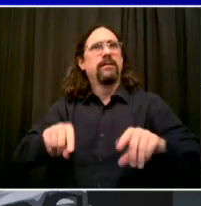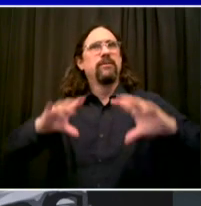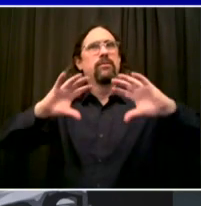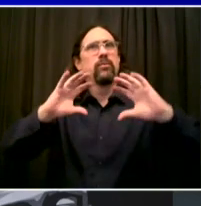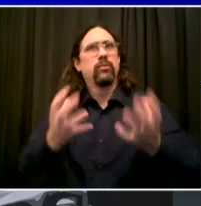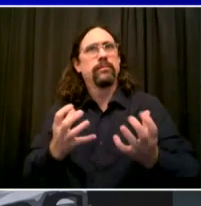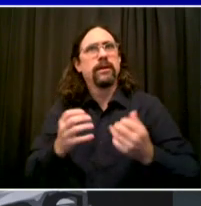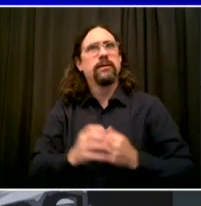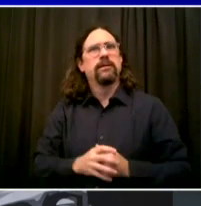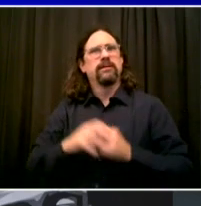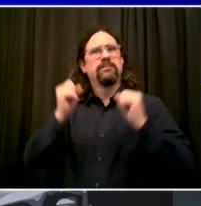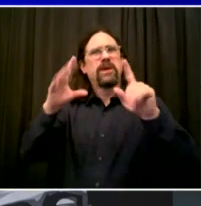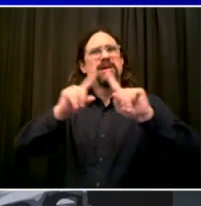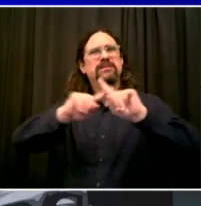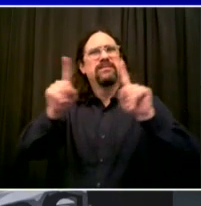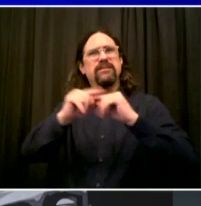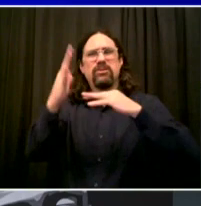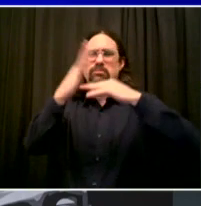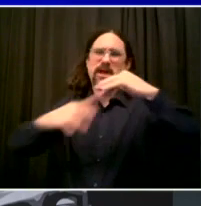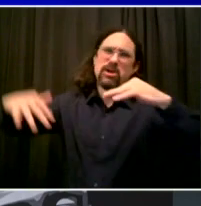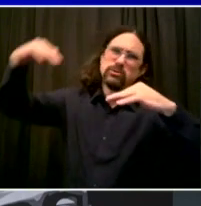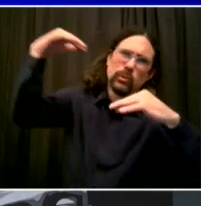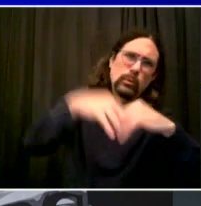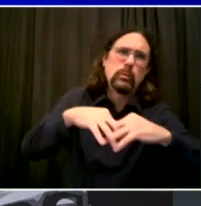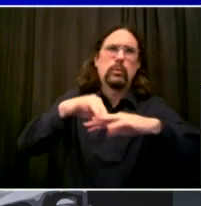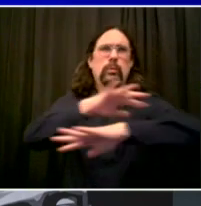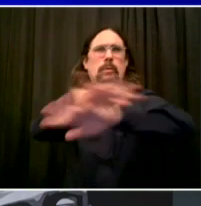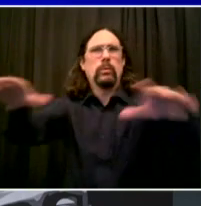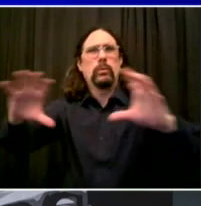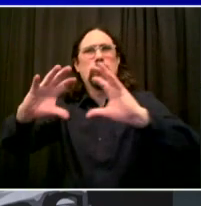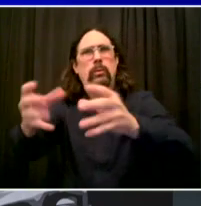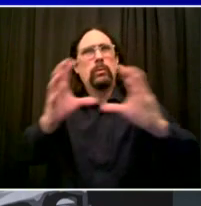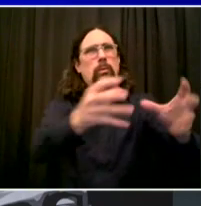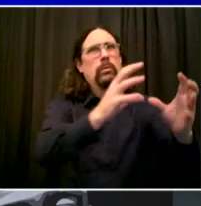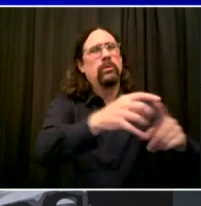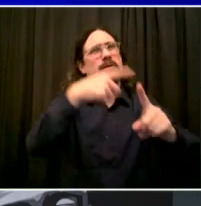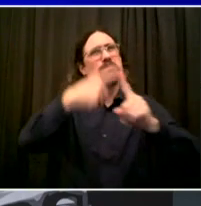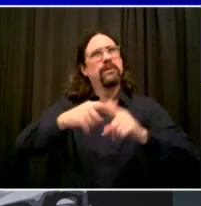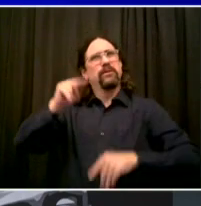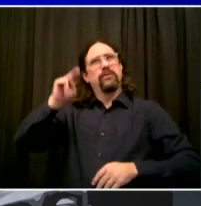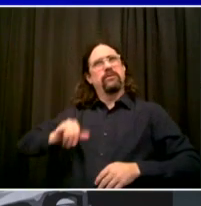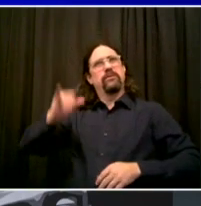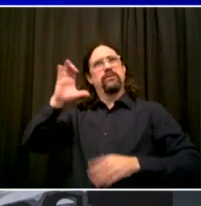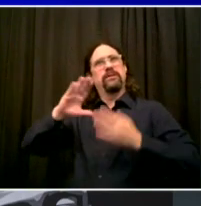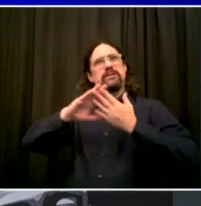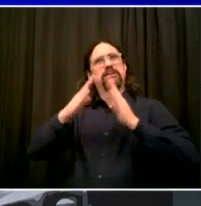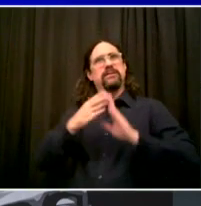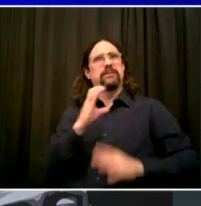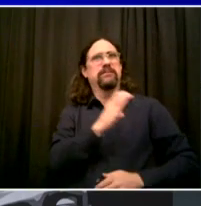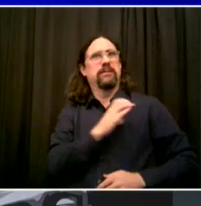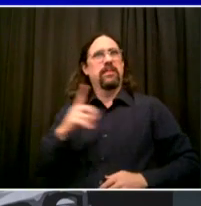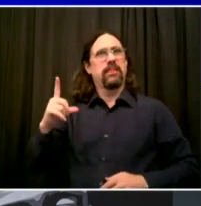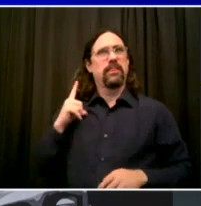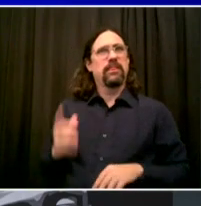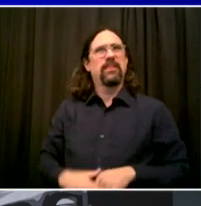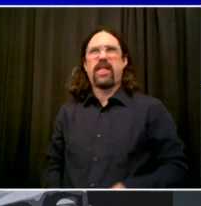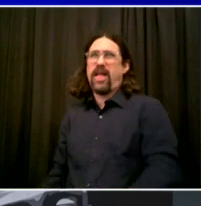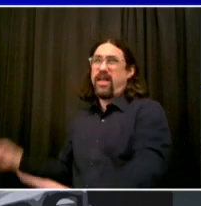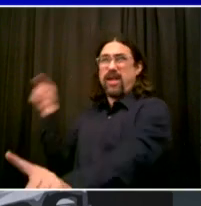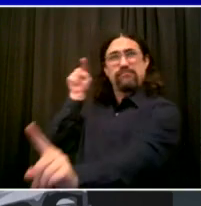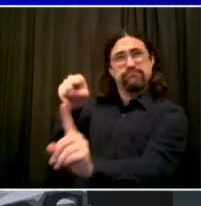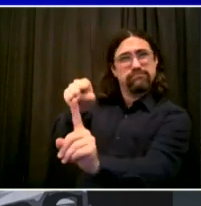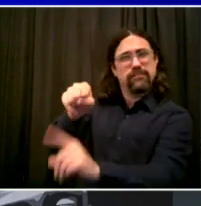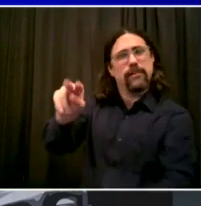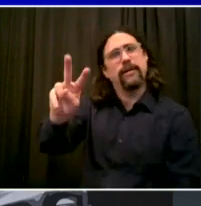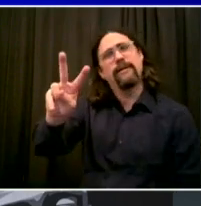Gibson said, and she has a really powerful vantage point. She was there at the ceremony yesterday because she was a sponsor of 2 of